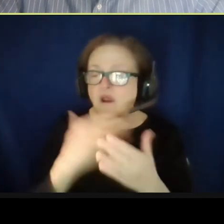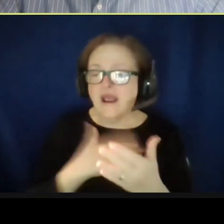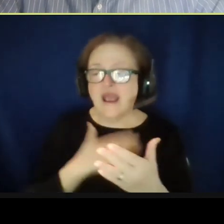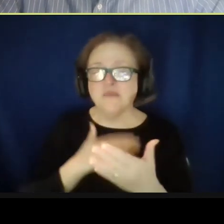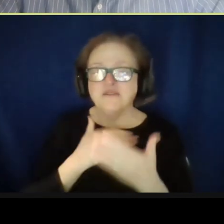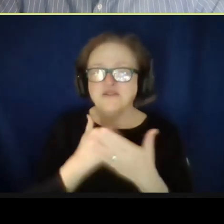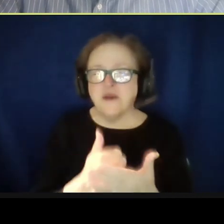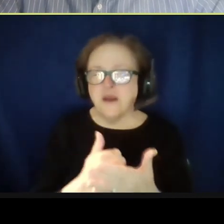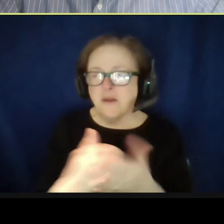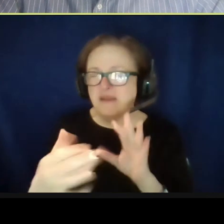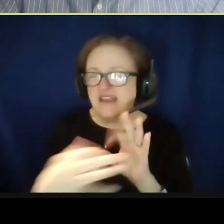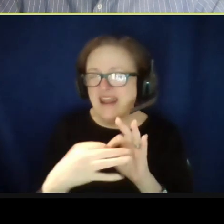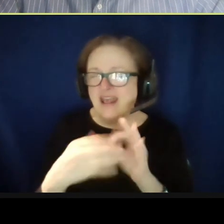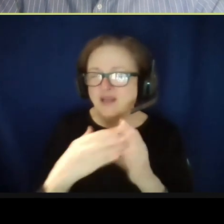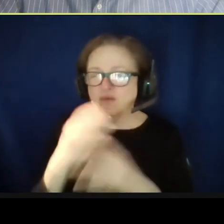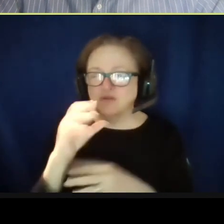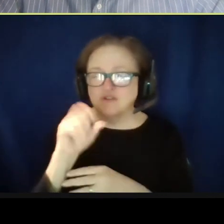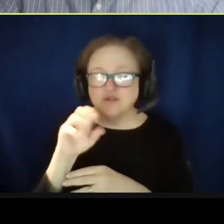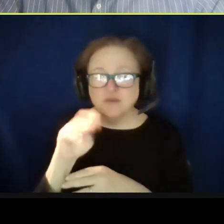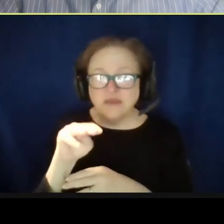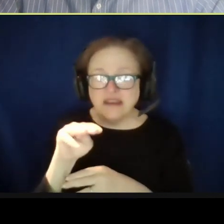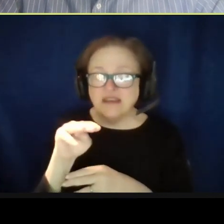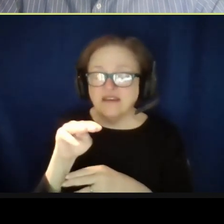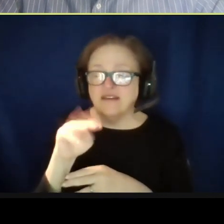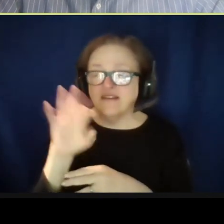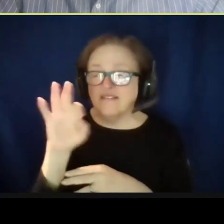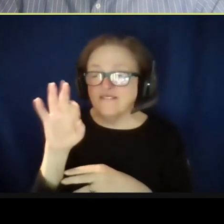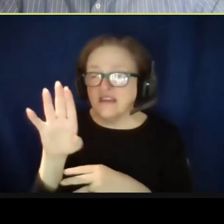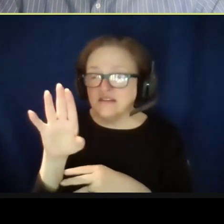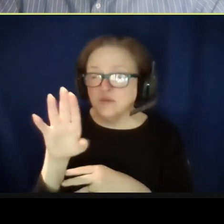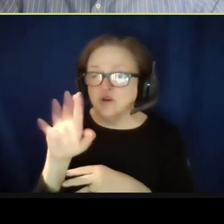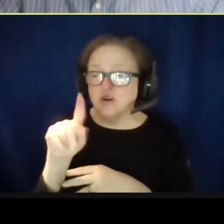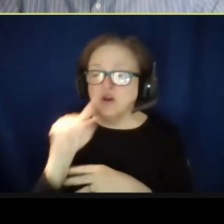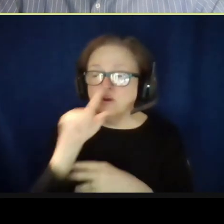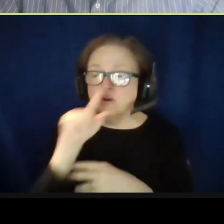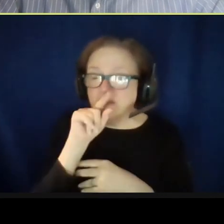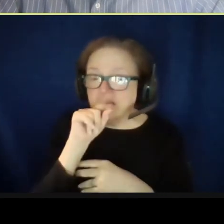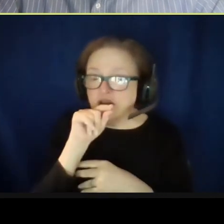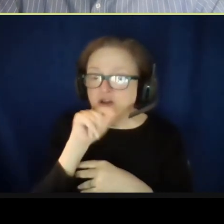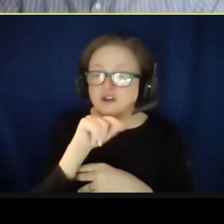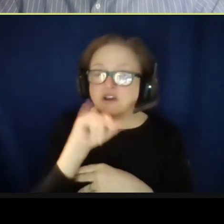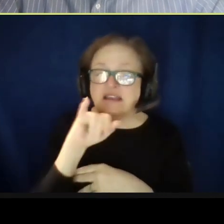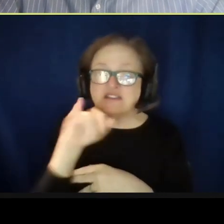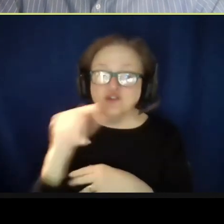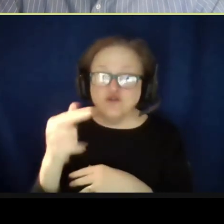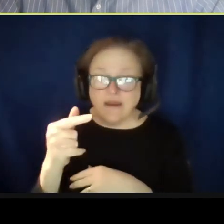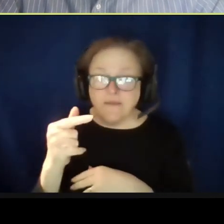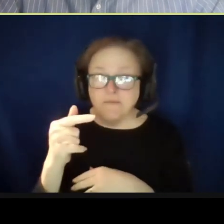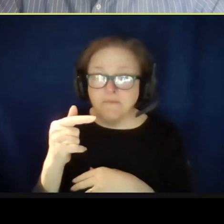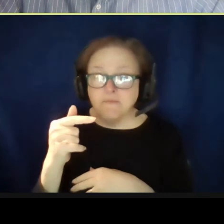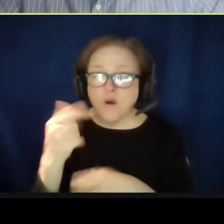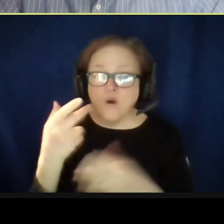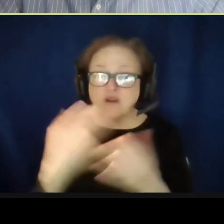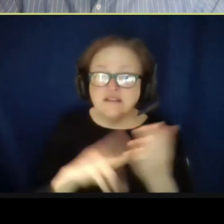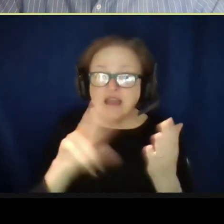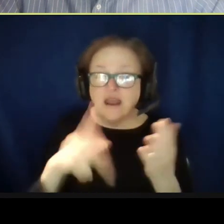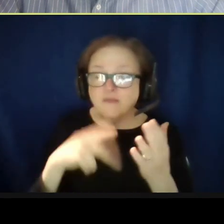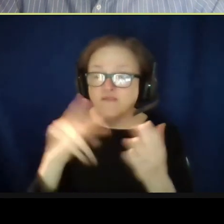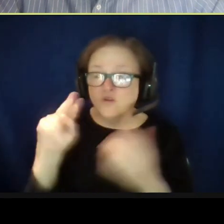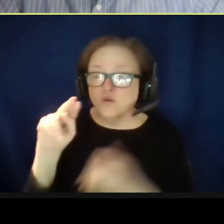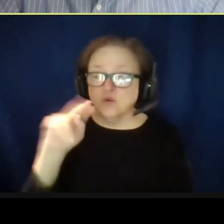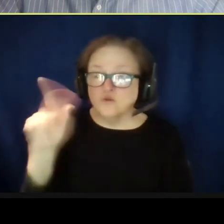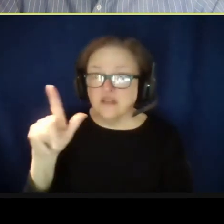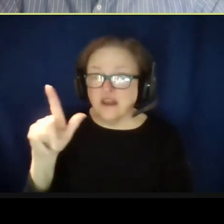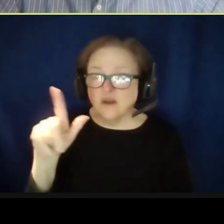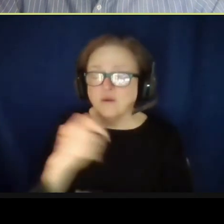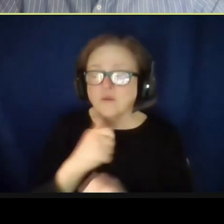connect with us through social media like Facebook, Twitter, and Instagram. You can also sign up for our newsletters. We would love